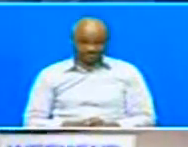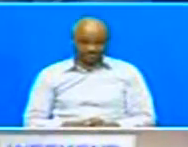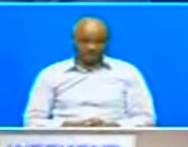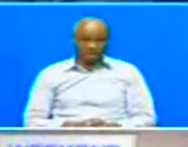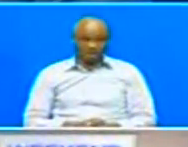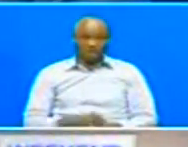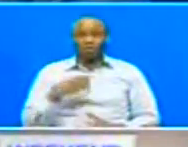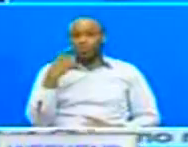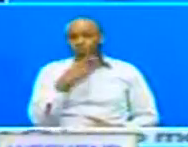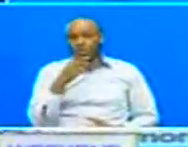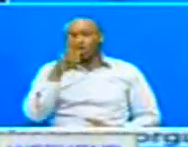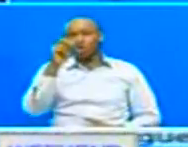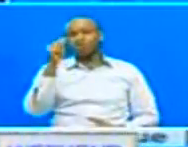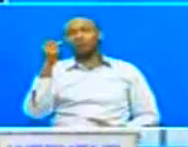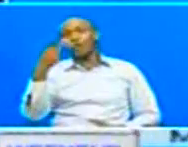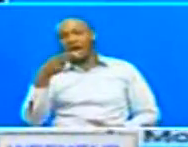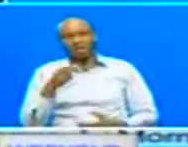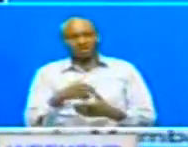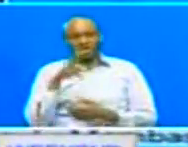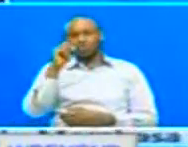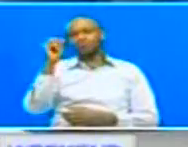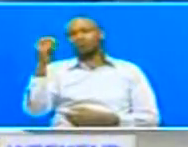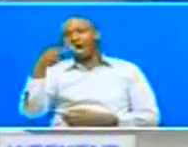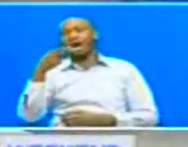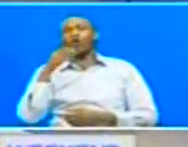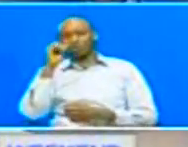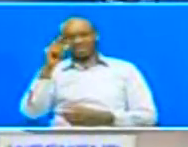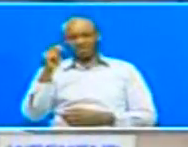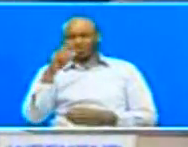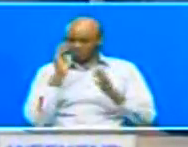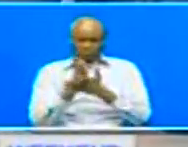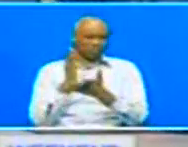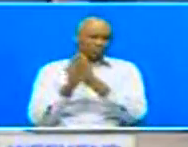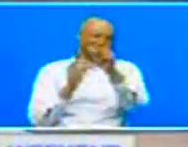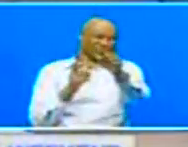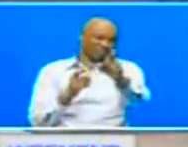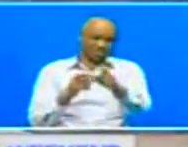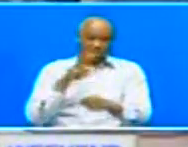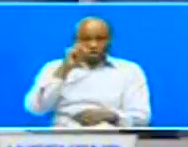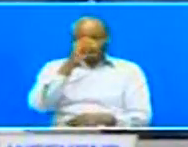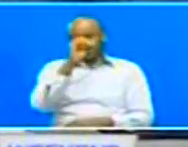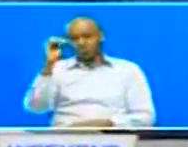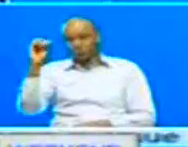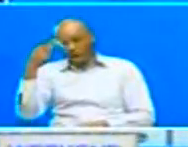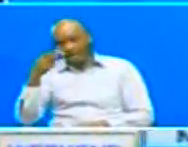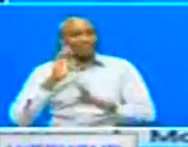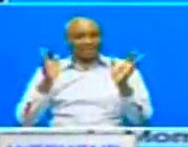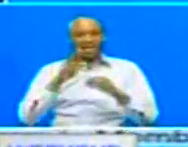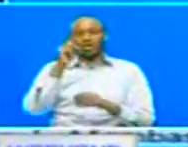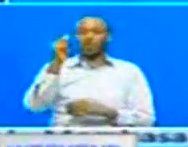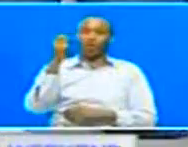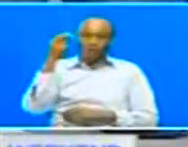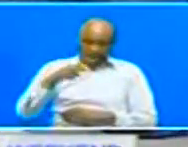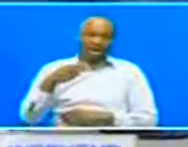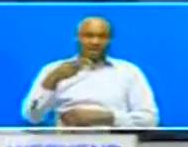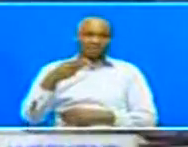Who is Noah Otieno? As KTN's Noah Otieno reports. Say it with me now, John. Noah. Noah